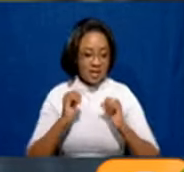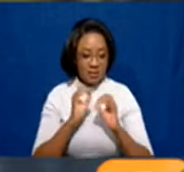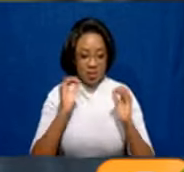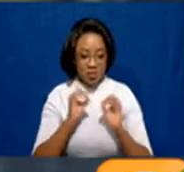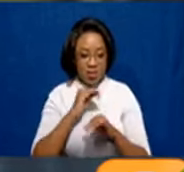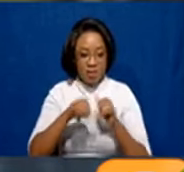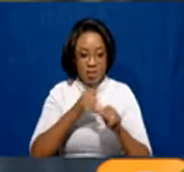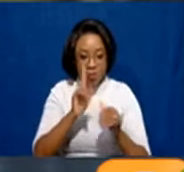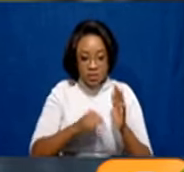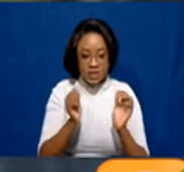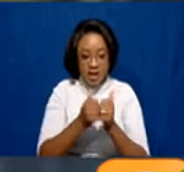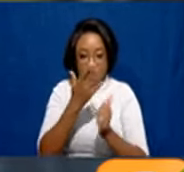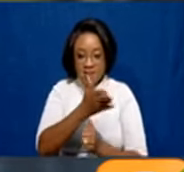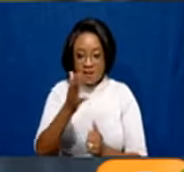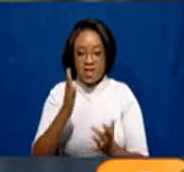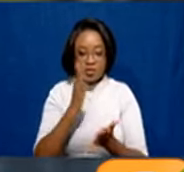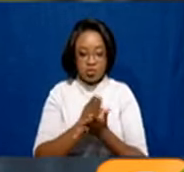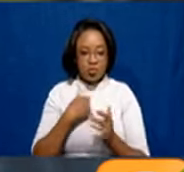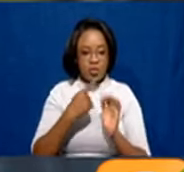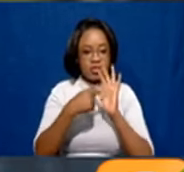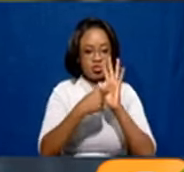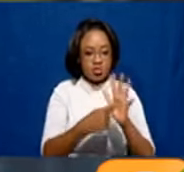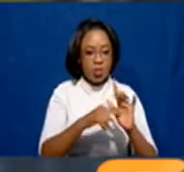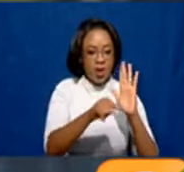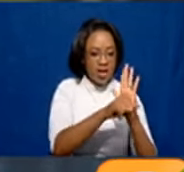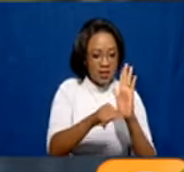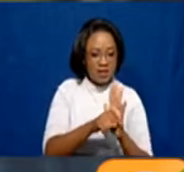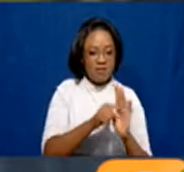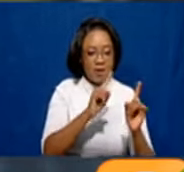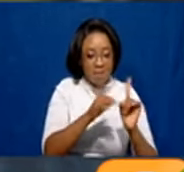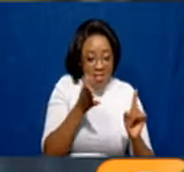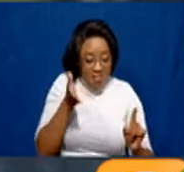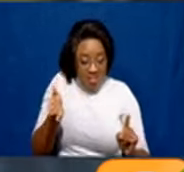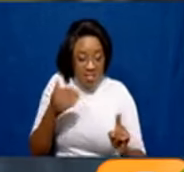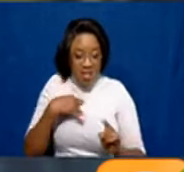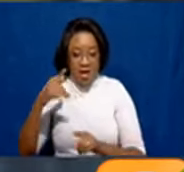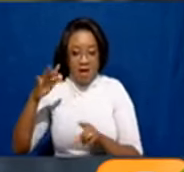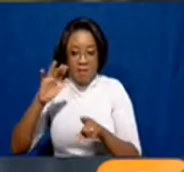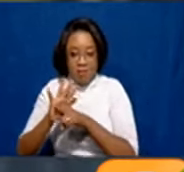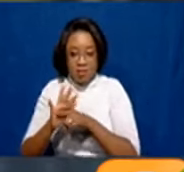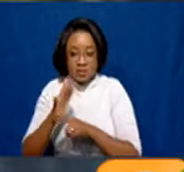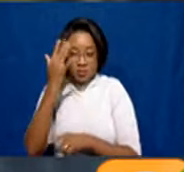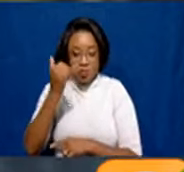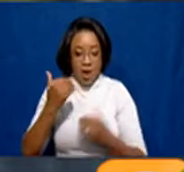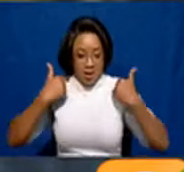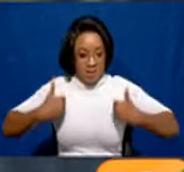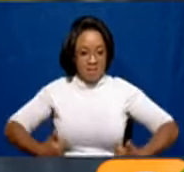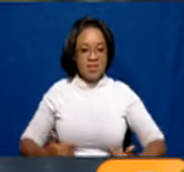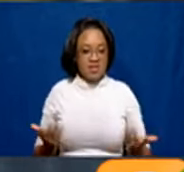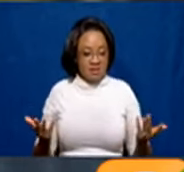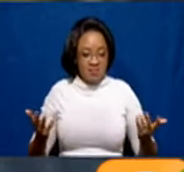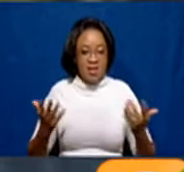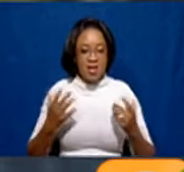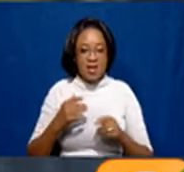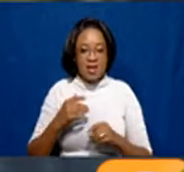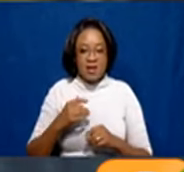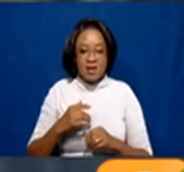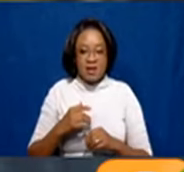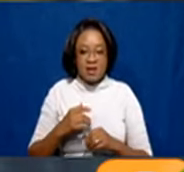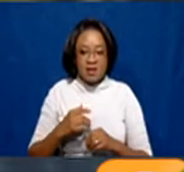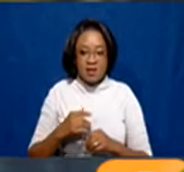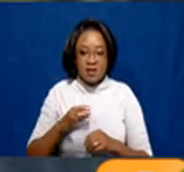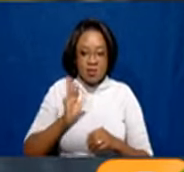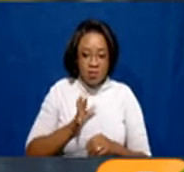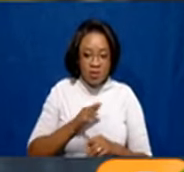as much as we highlighted the negative, there's also the positive. And according to me, there's a living example of that. And looking at the story of Joyful